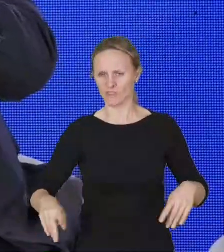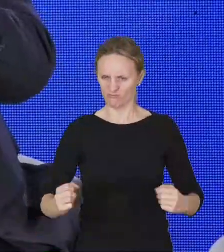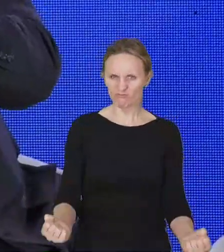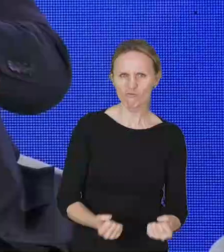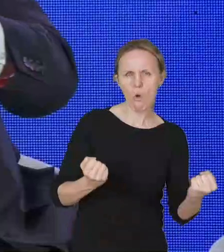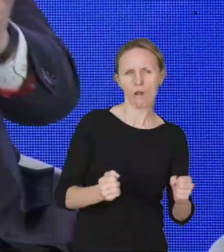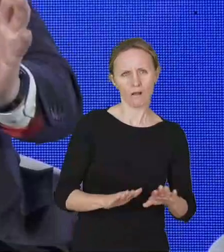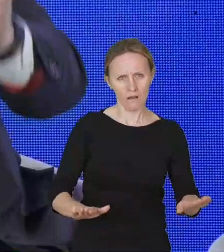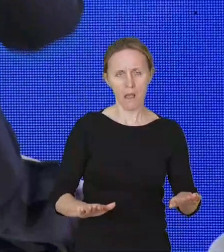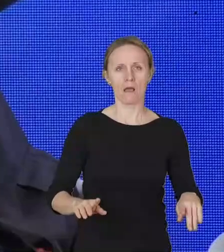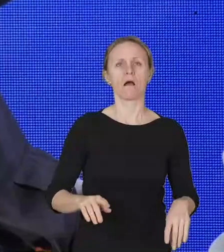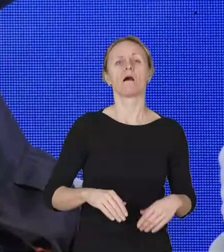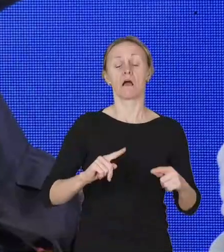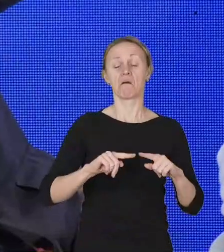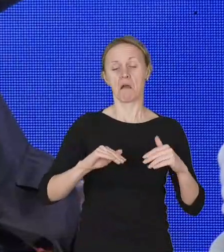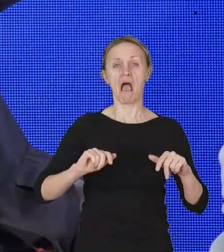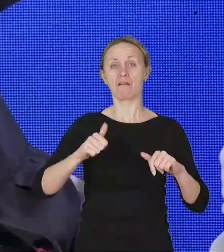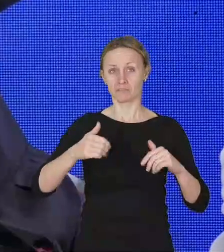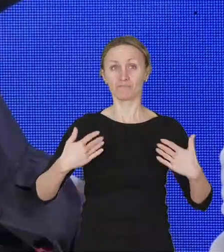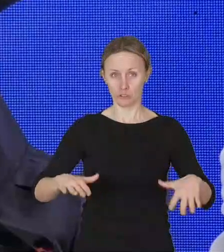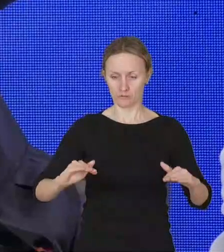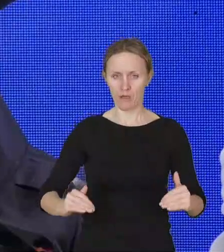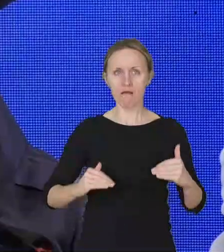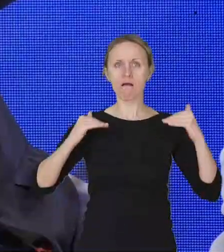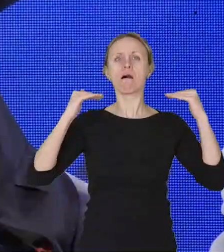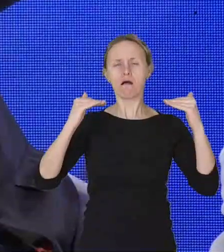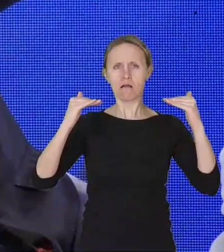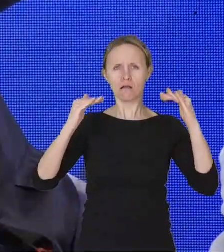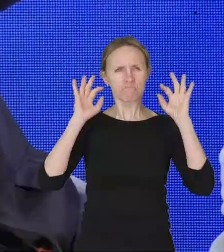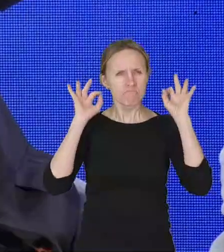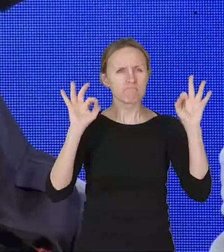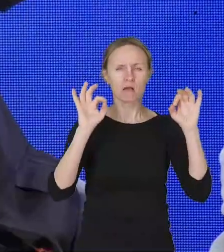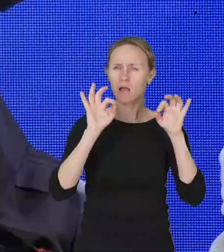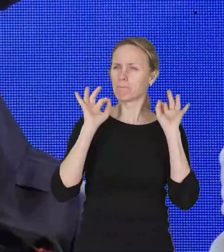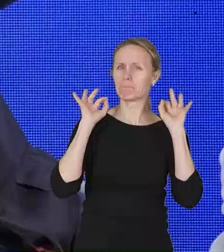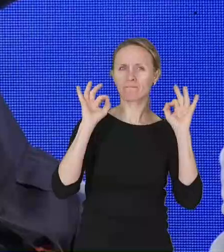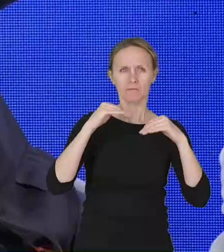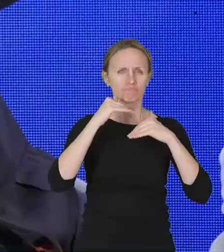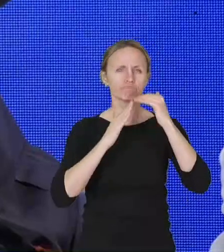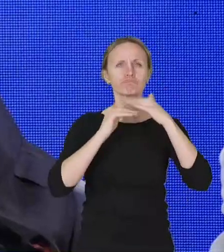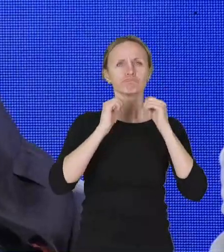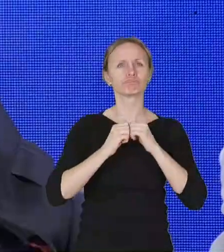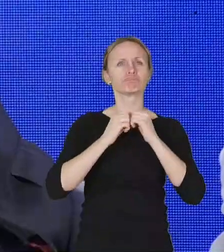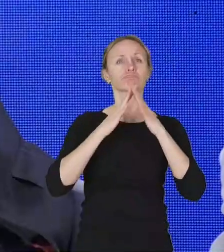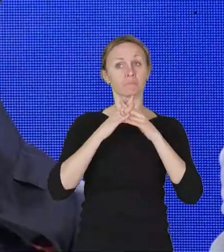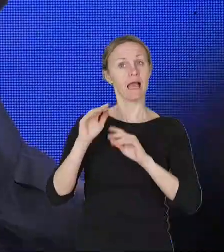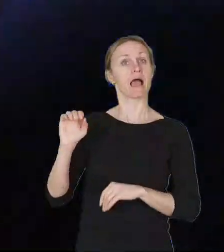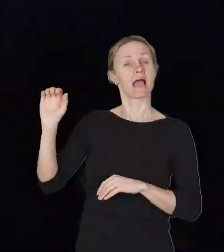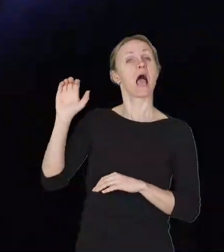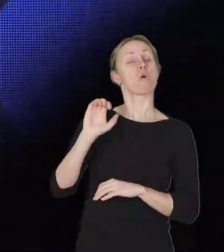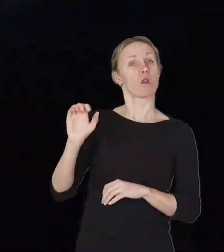the connection between, you have excellent research, and I think we are really good in this. But then what's happening